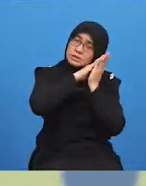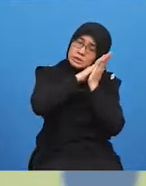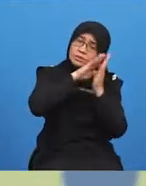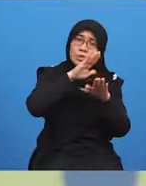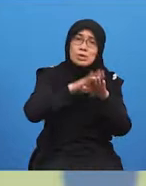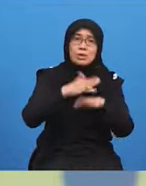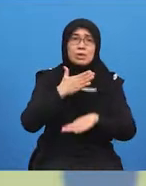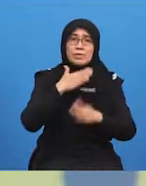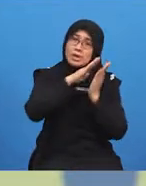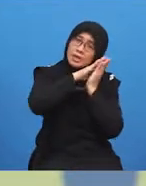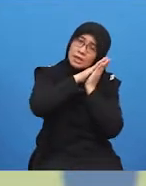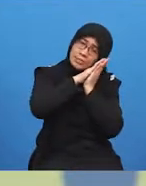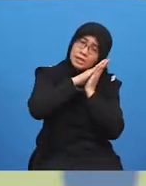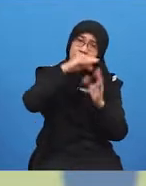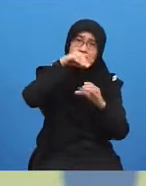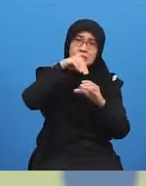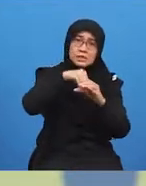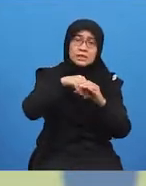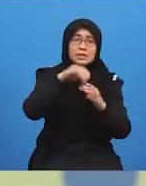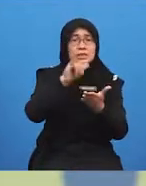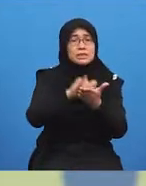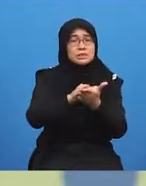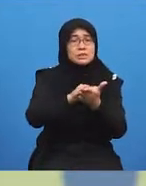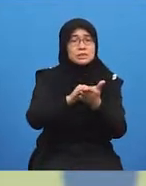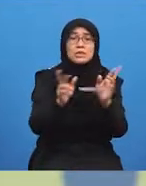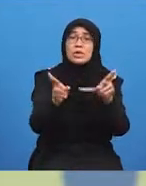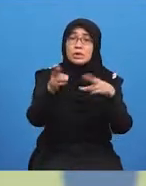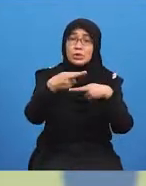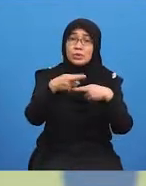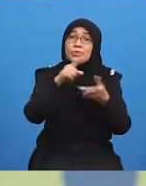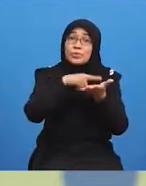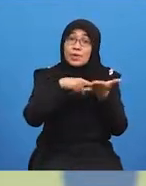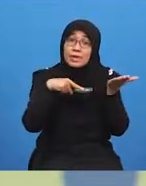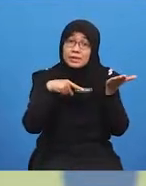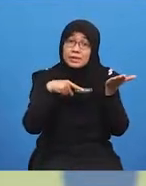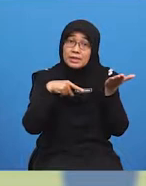I sleep on my bed in this room. What is it called?